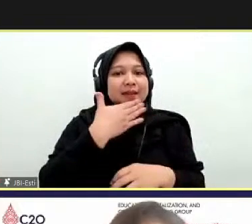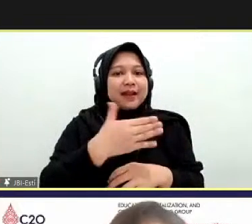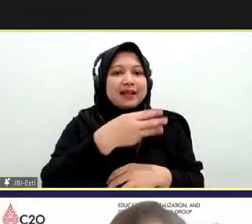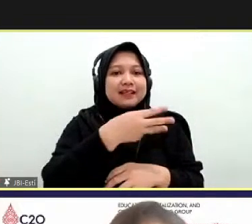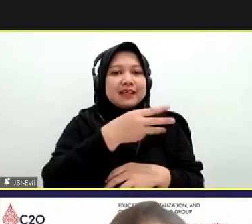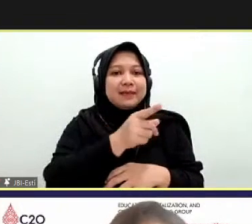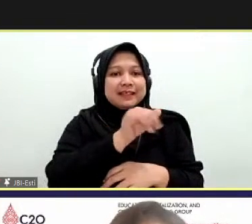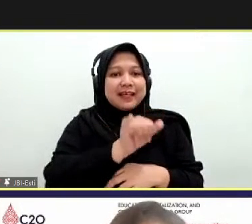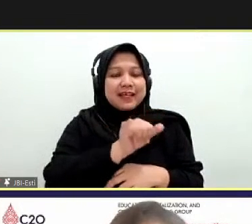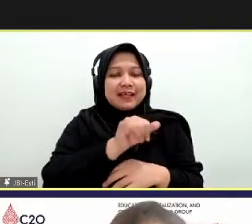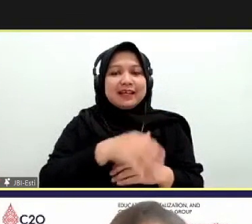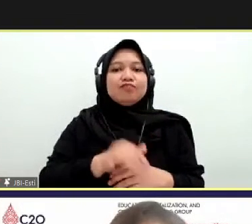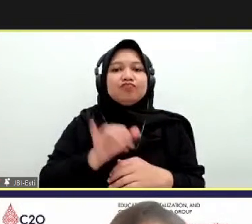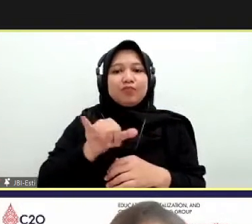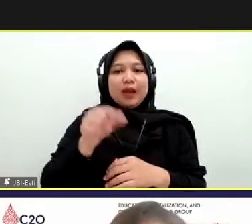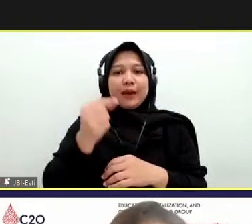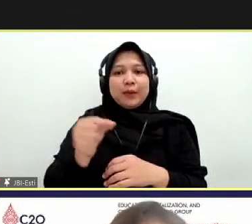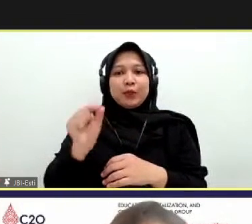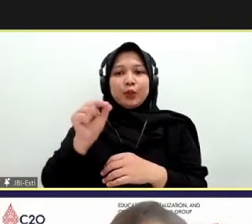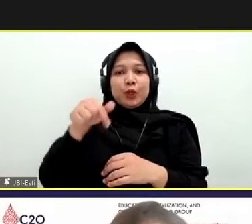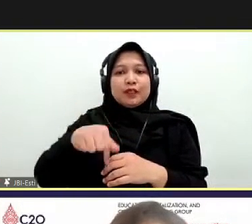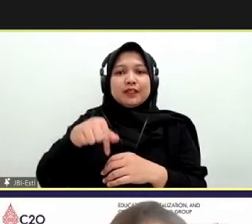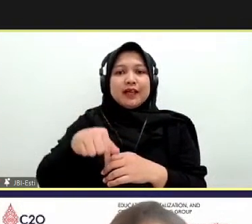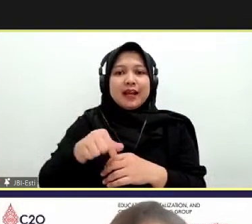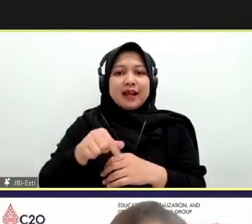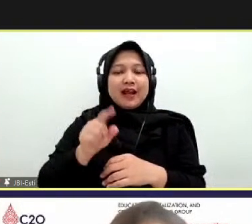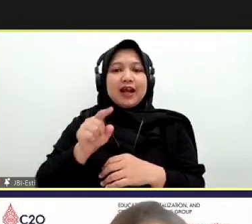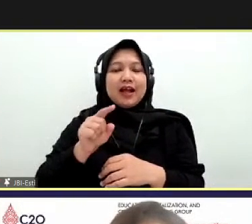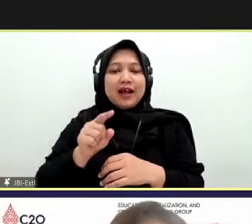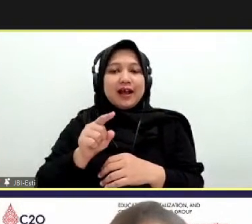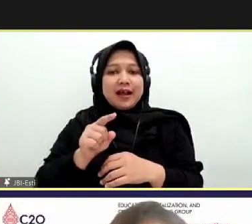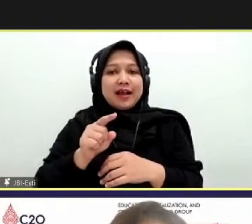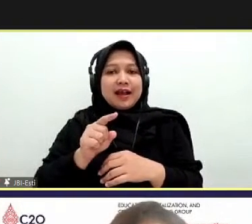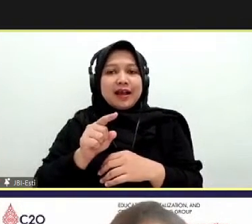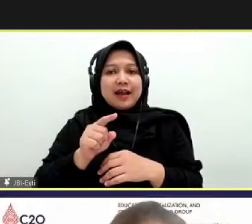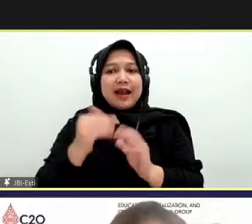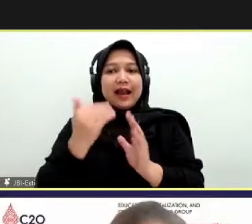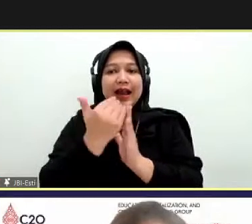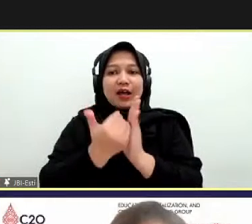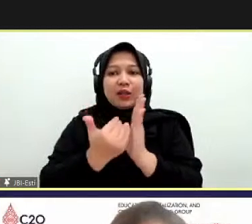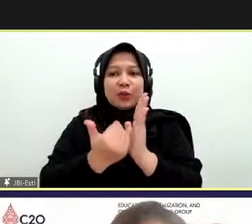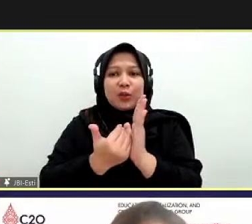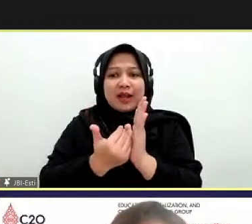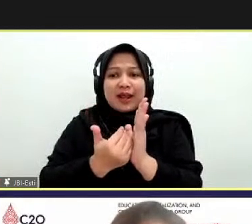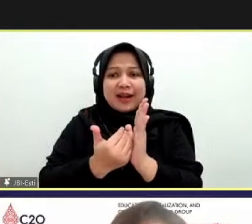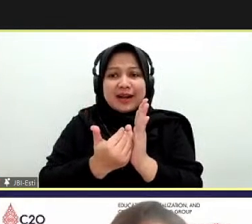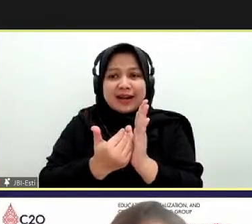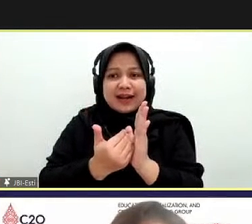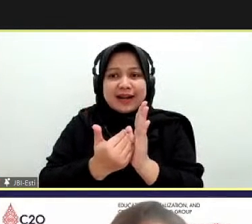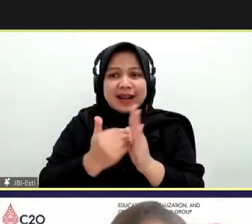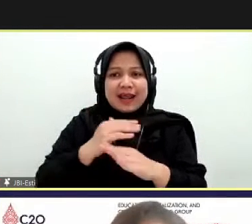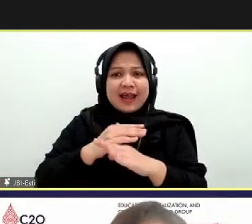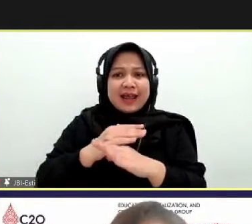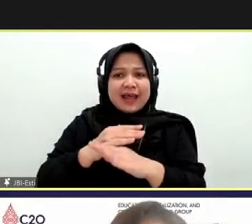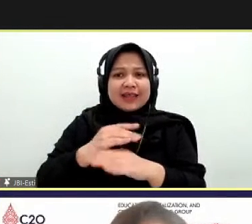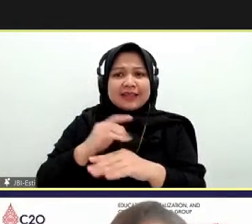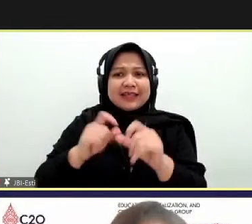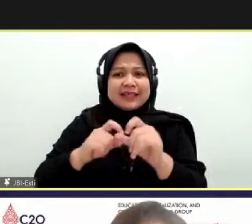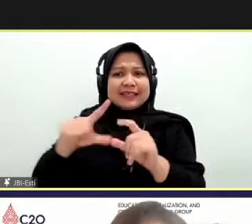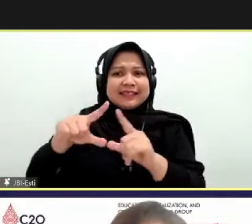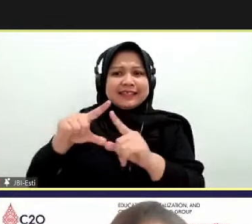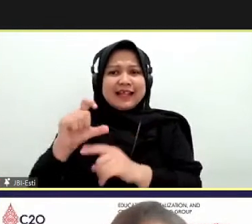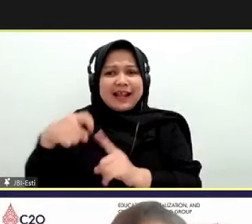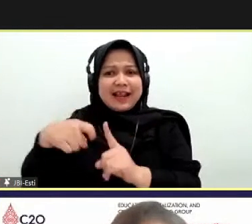Yes, it's true. Related to the anti-slack, we have already the